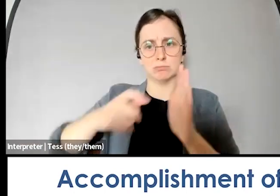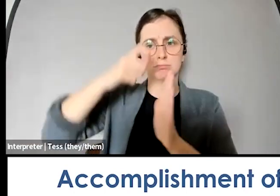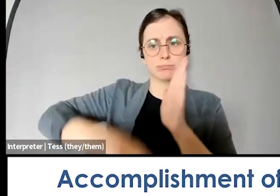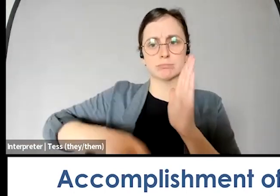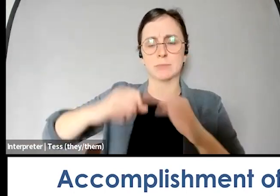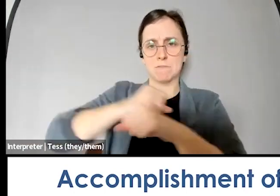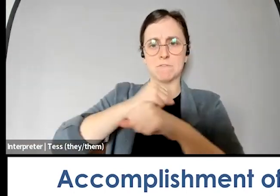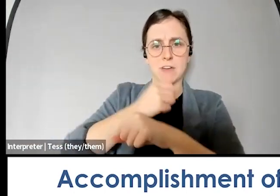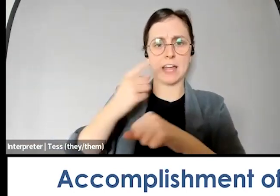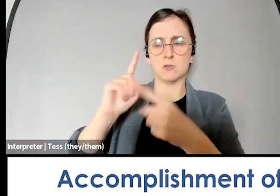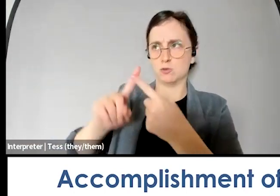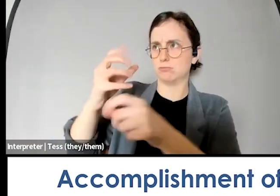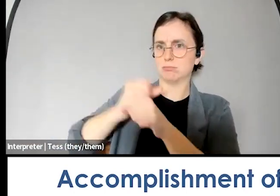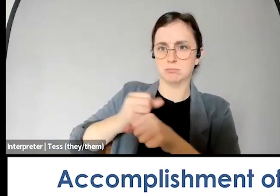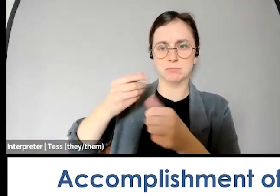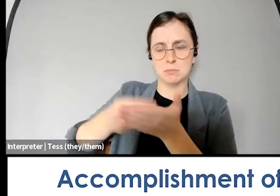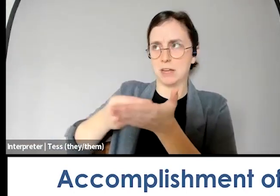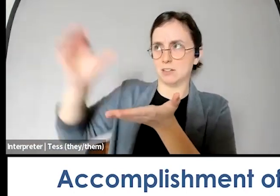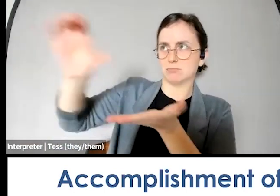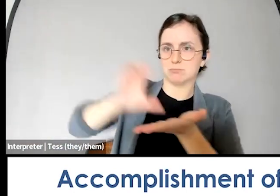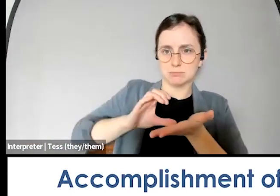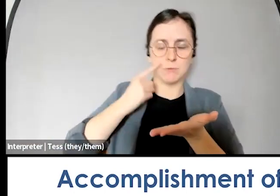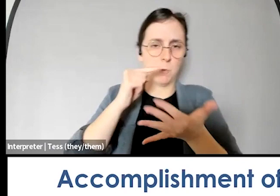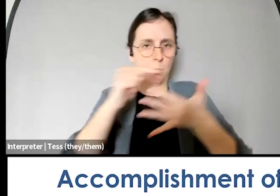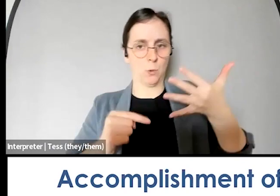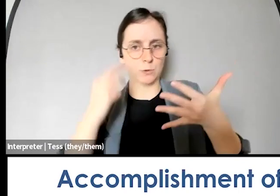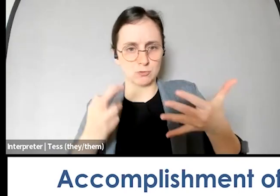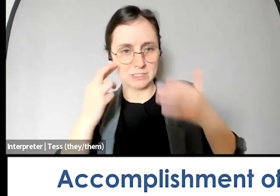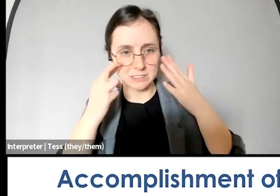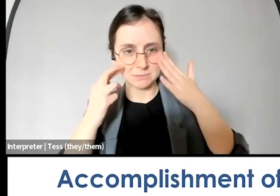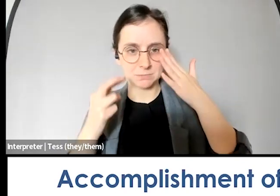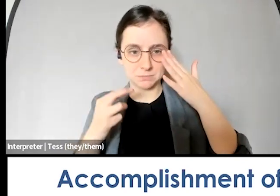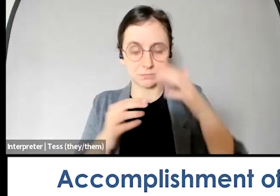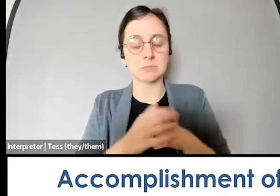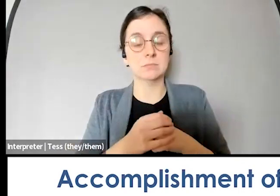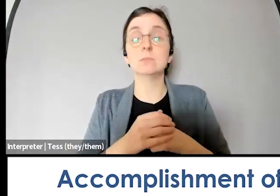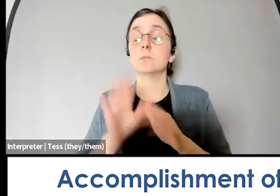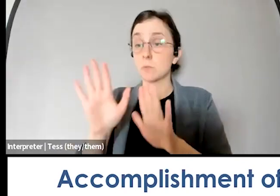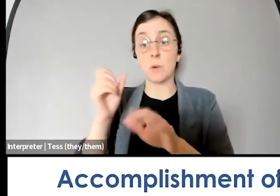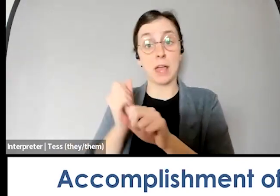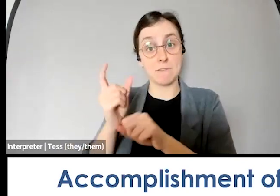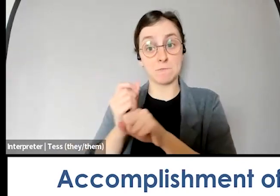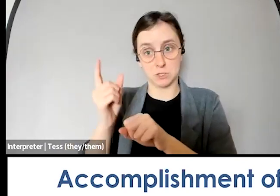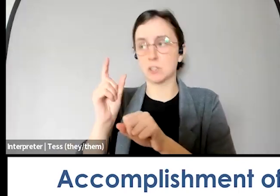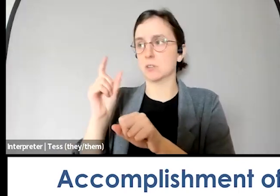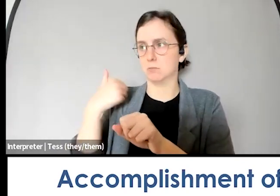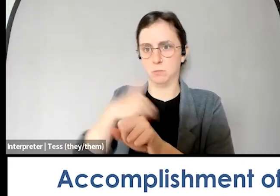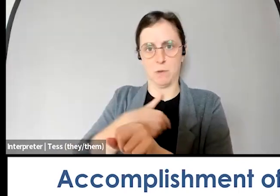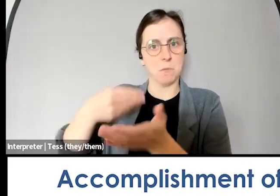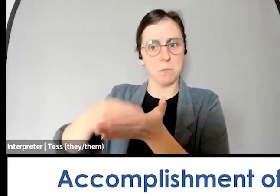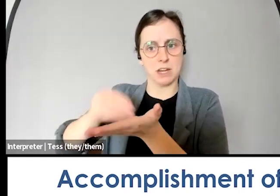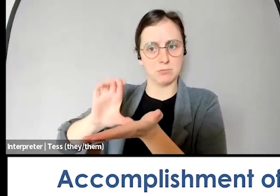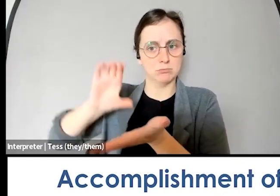Then in the omnibus bill this year, in addition to those every year dollars, we had policy changes that were